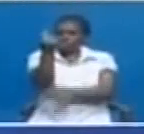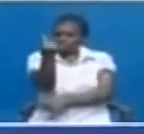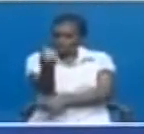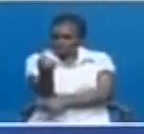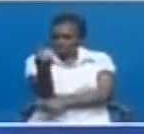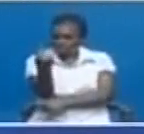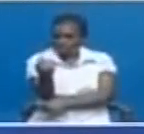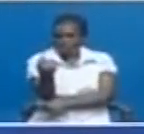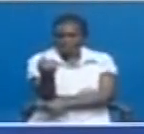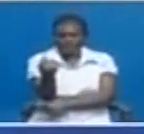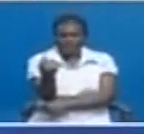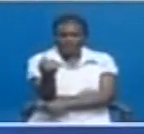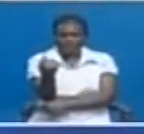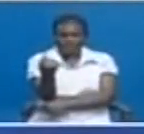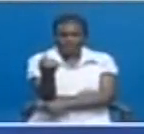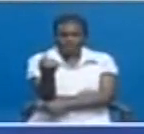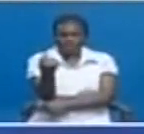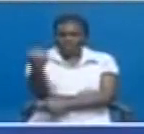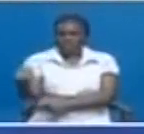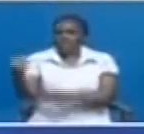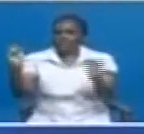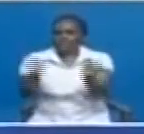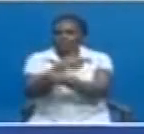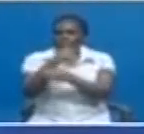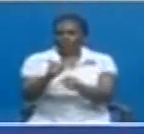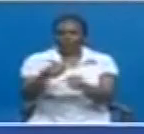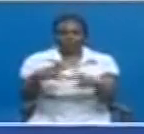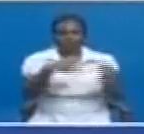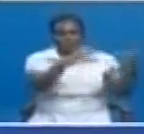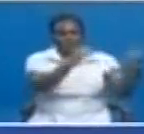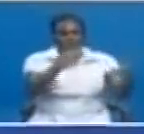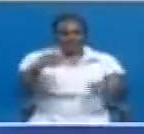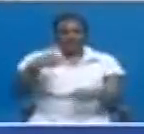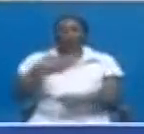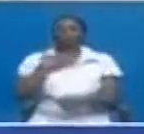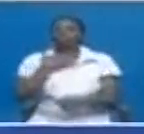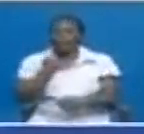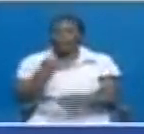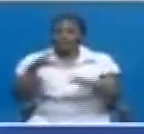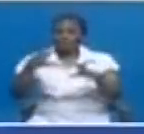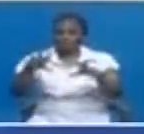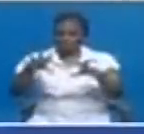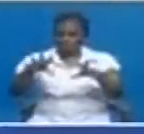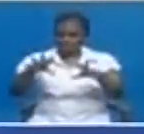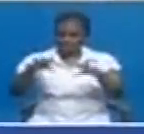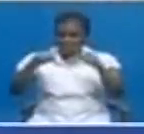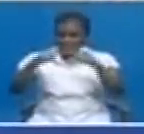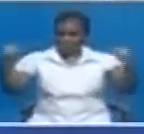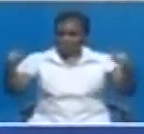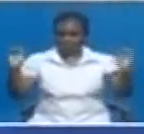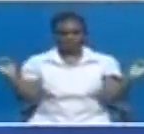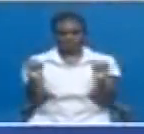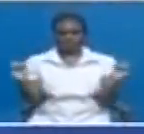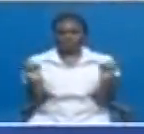of the students might not have been able to rush out of the scene when the fire started. Well, I don't want to disagree with him, but